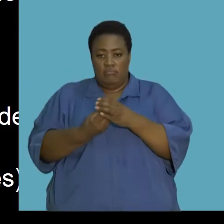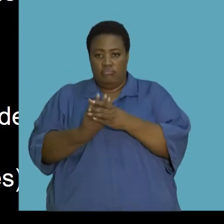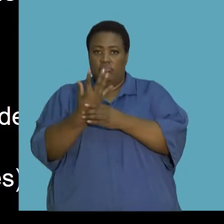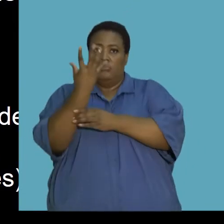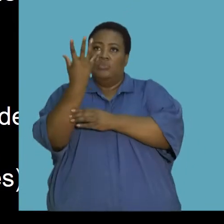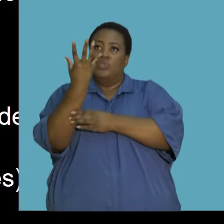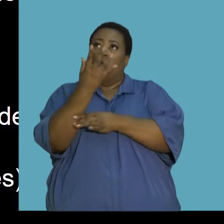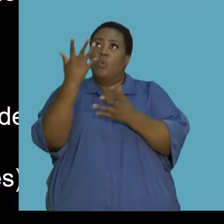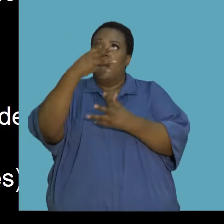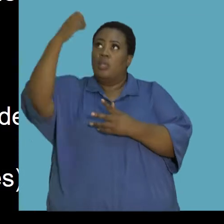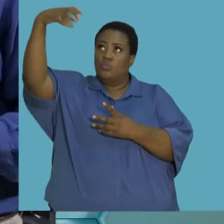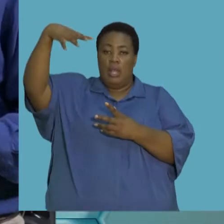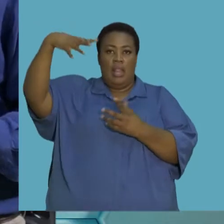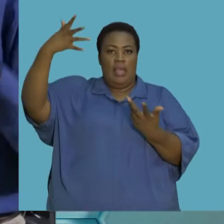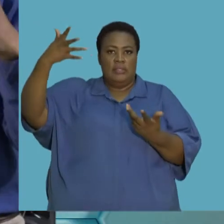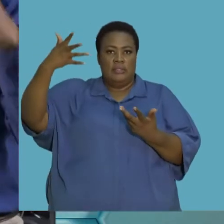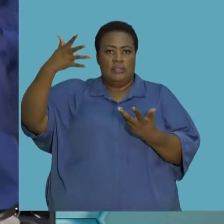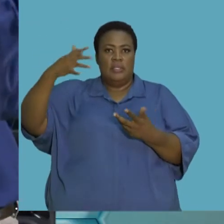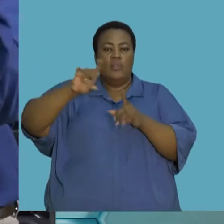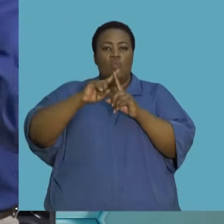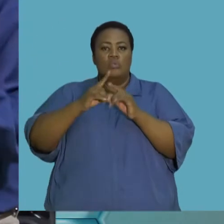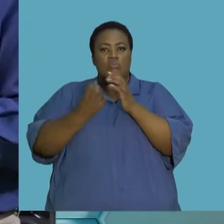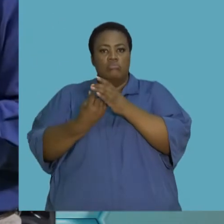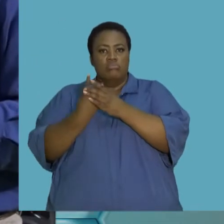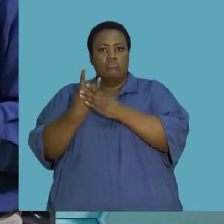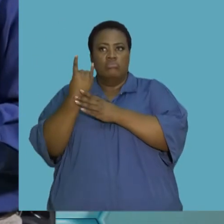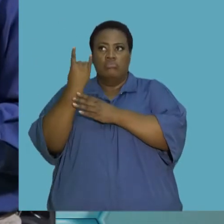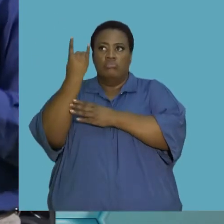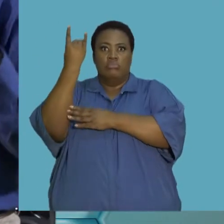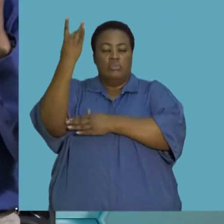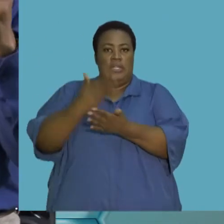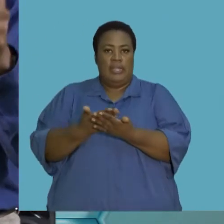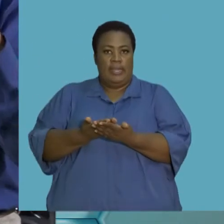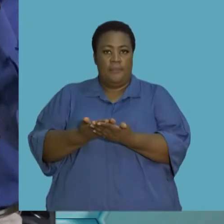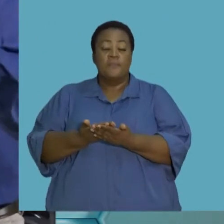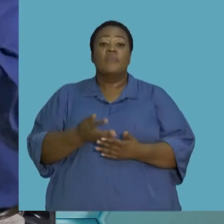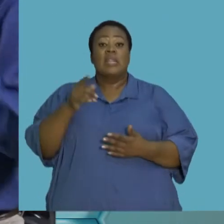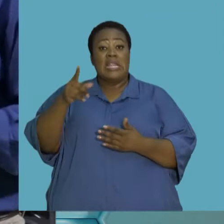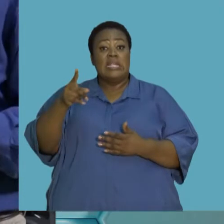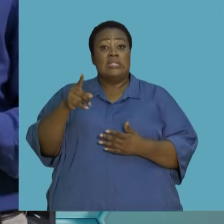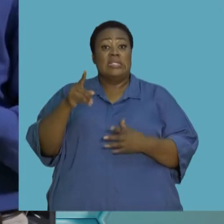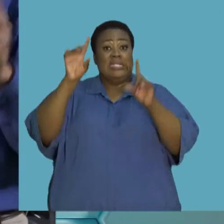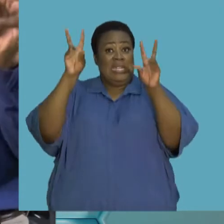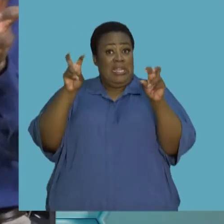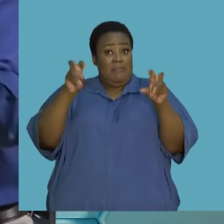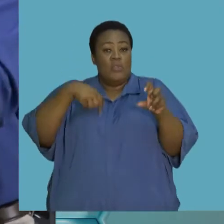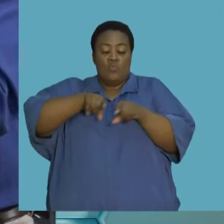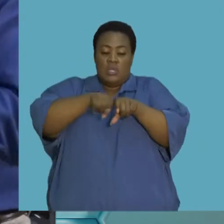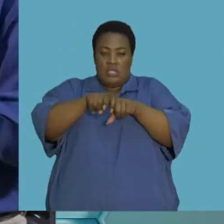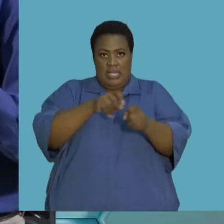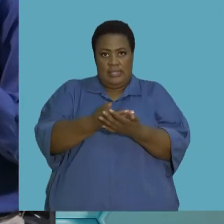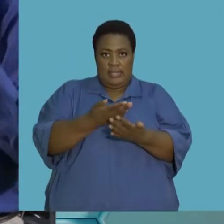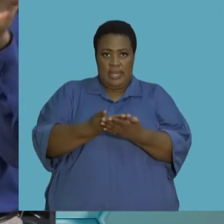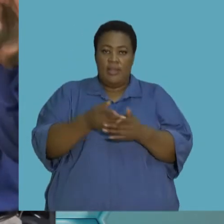upwards towards the light and increase in height. That's a testable statement. We would need to